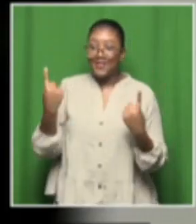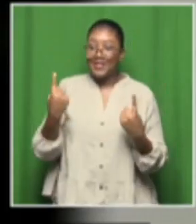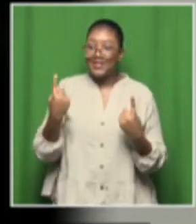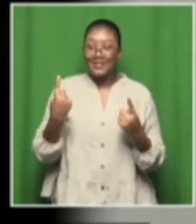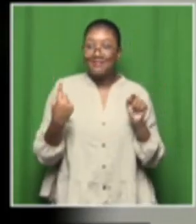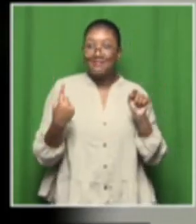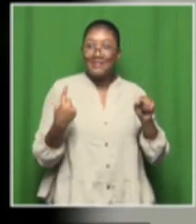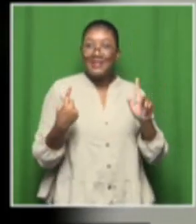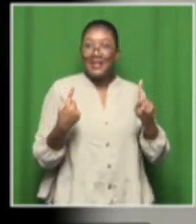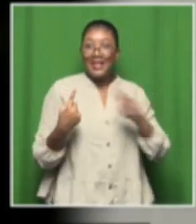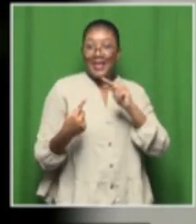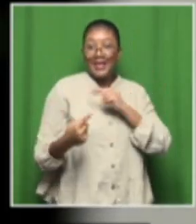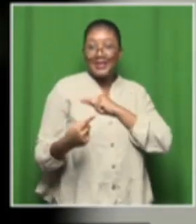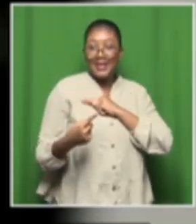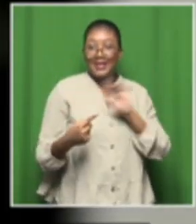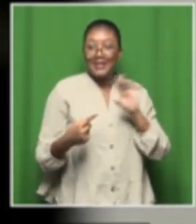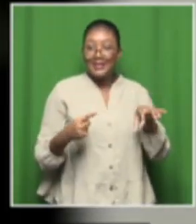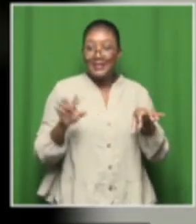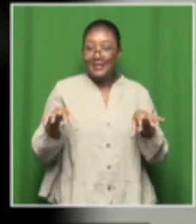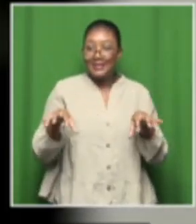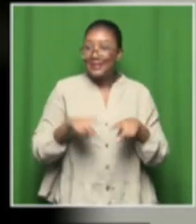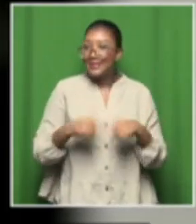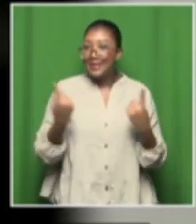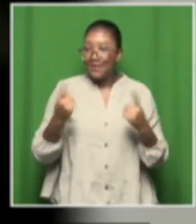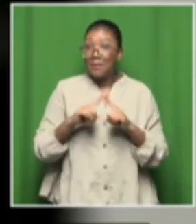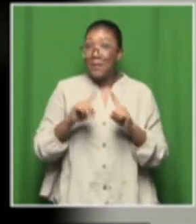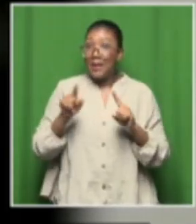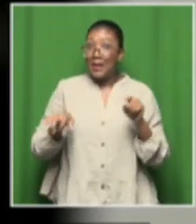in KZN. And so, again, how do you